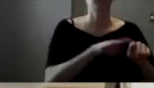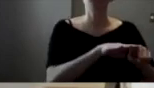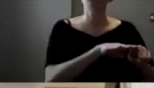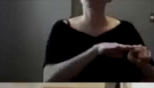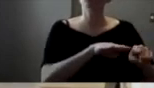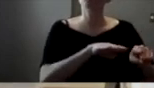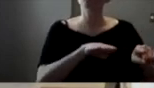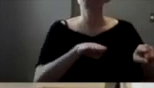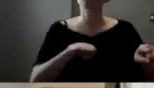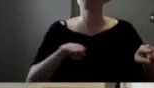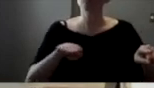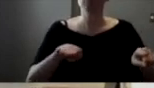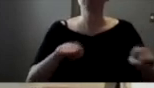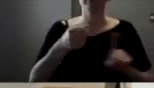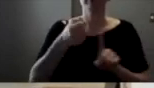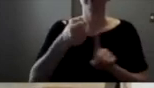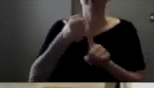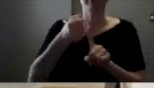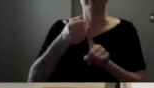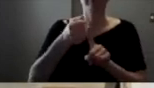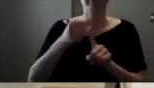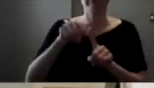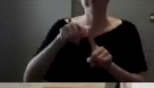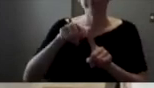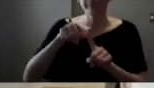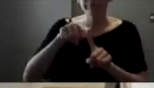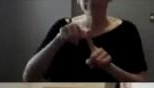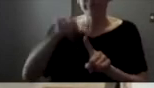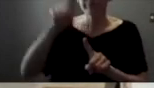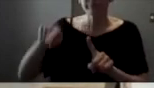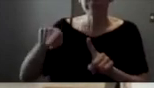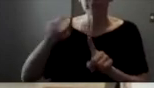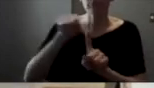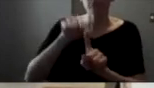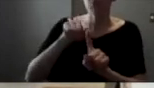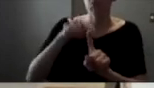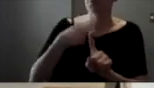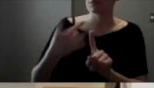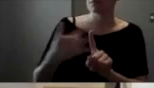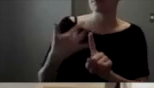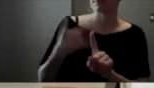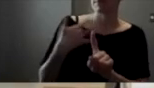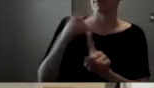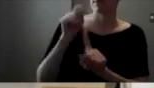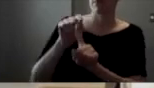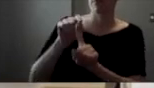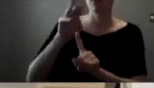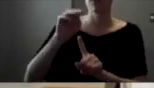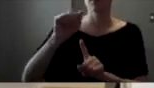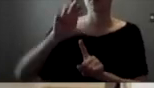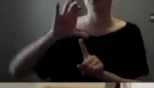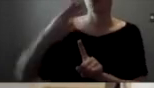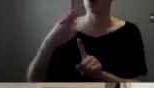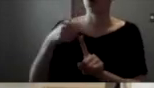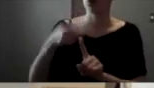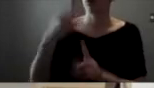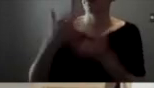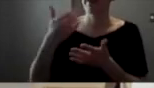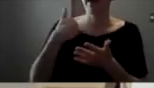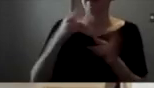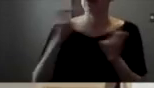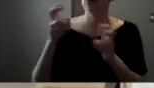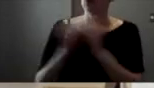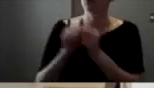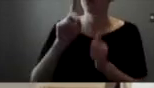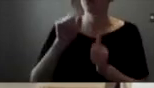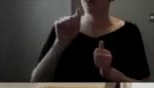numbers, but we do suspect that around March there may have been issues with data. But we do